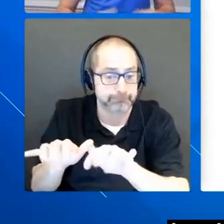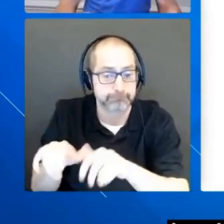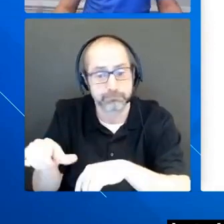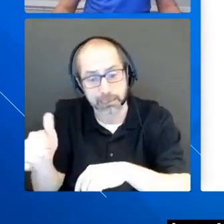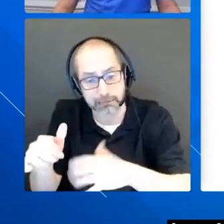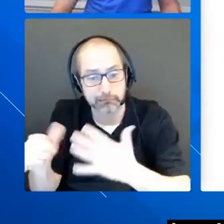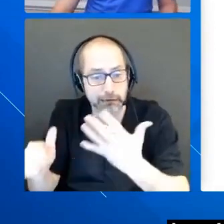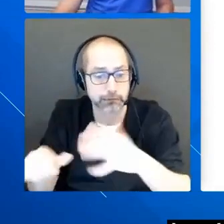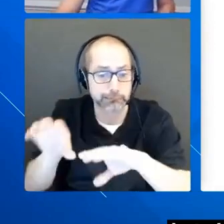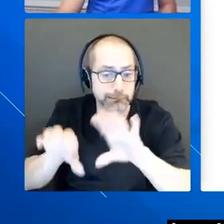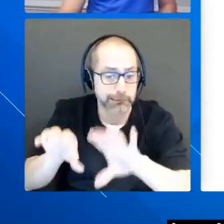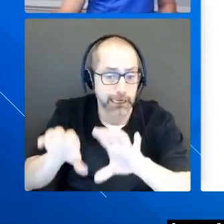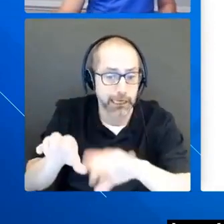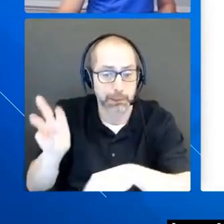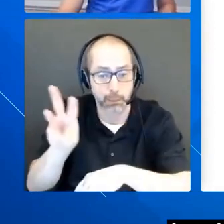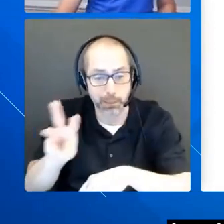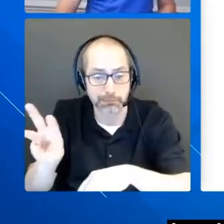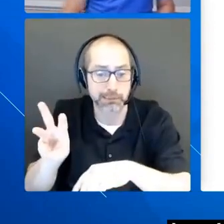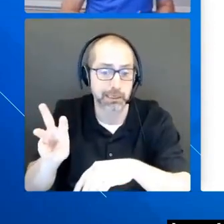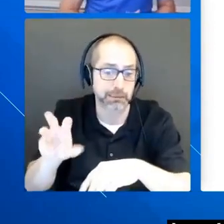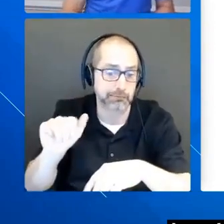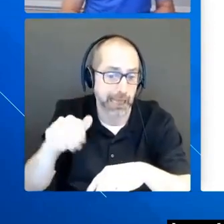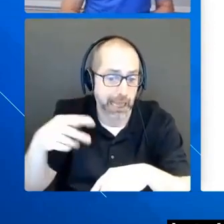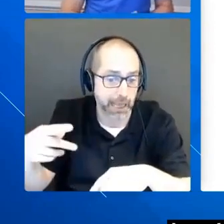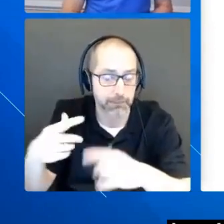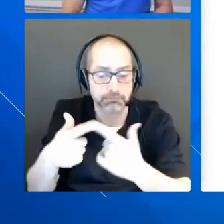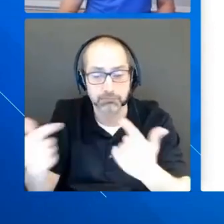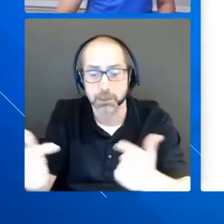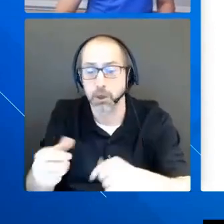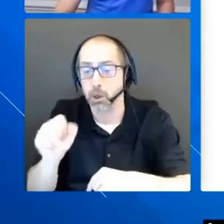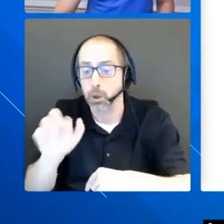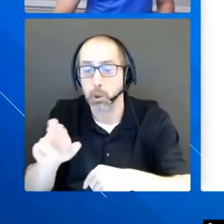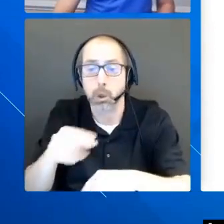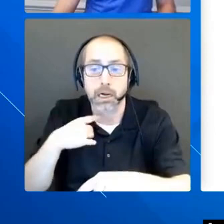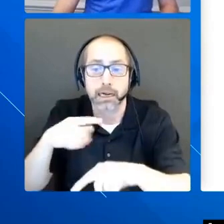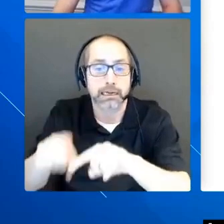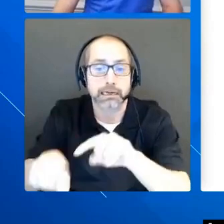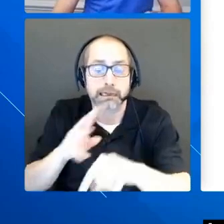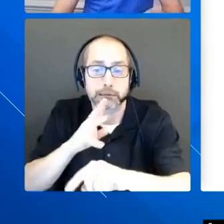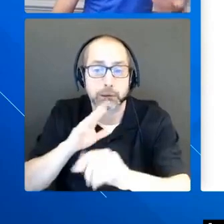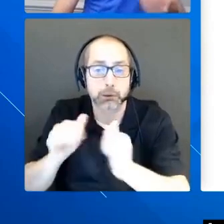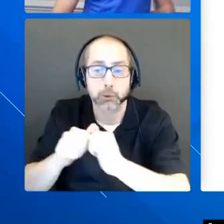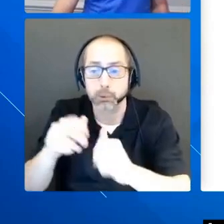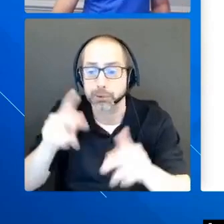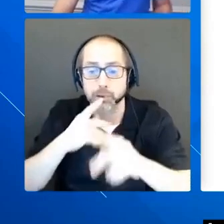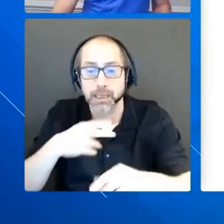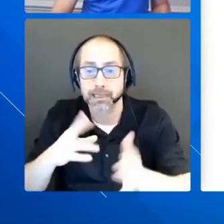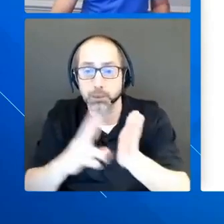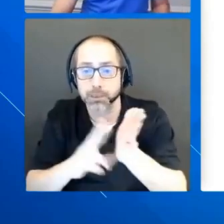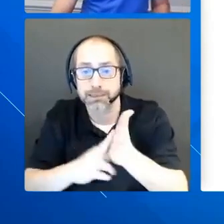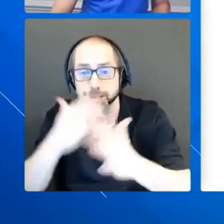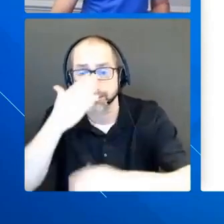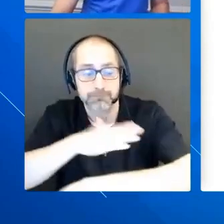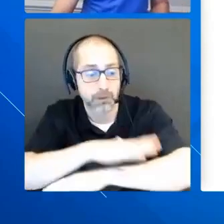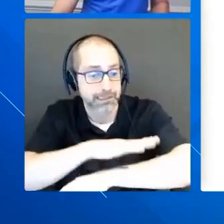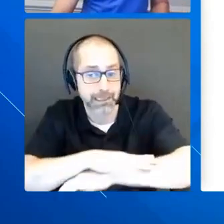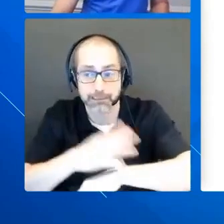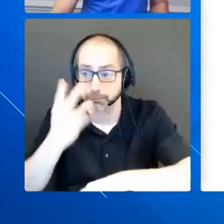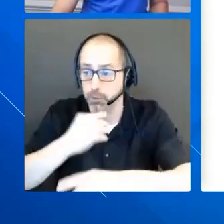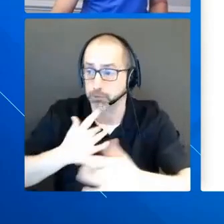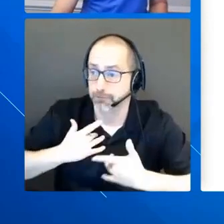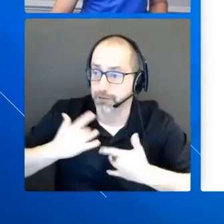means: chat, website, mobile app. I can't talk to the people at your registration desk. Beautiful event, I can't register. I use